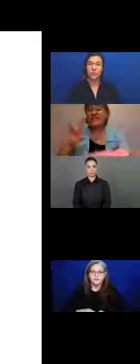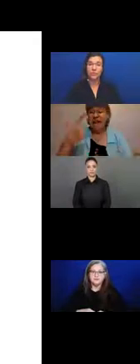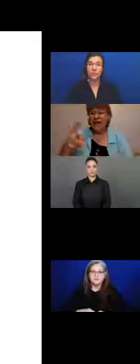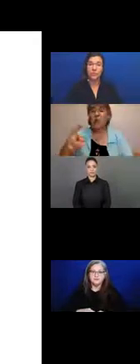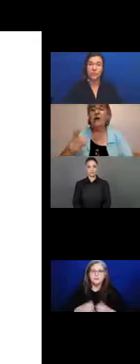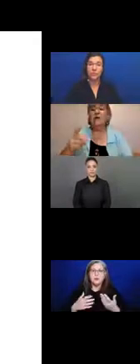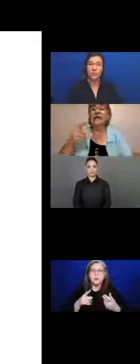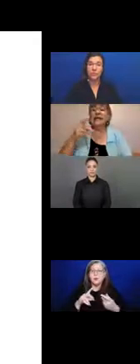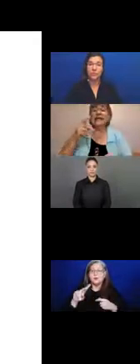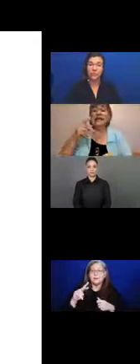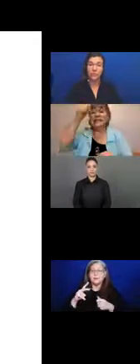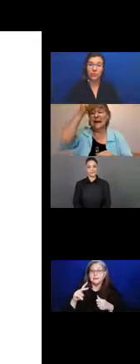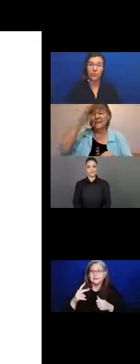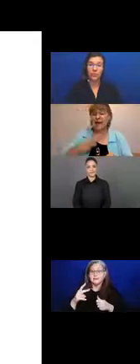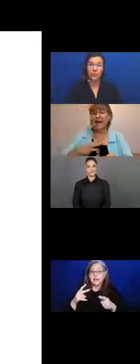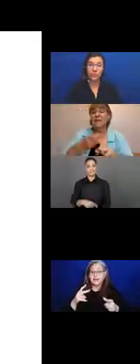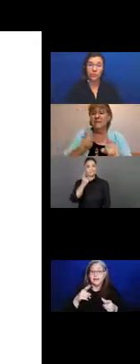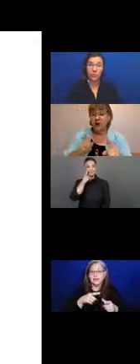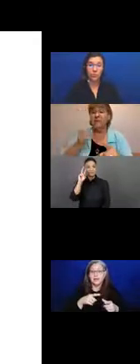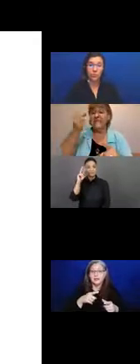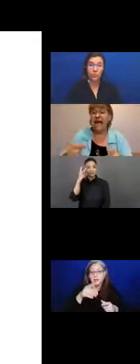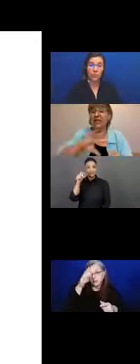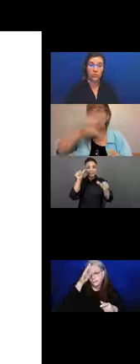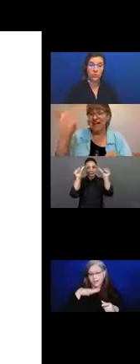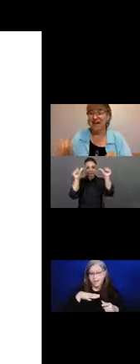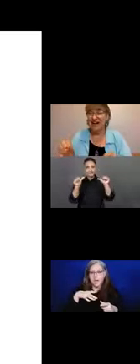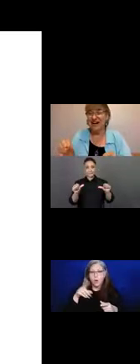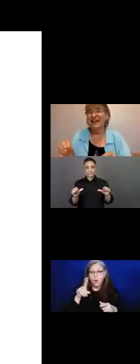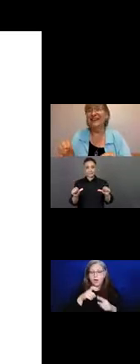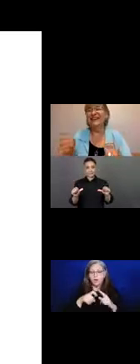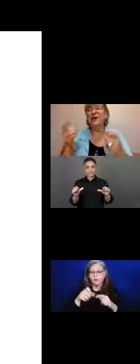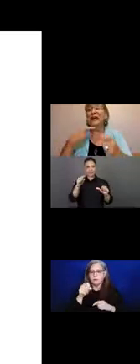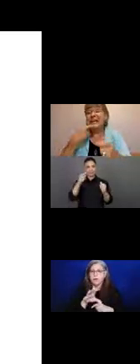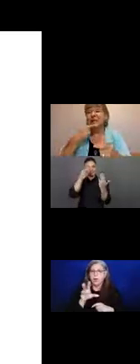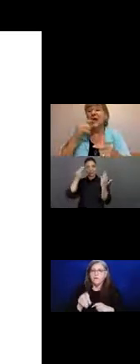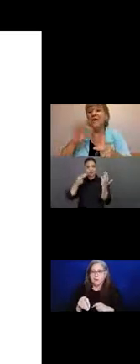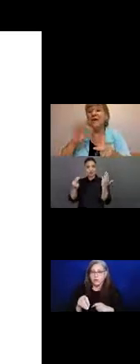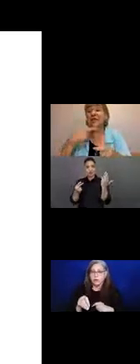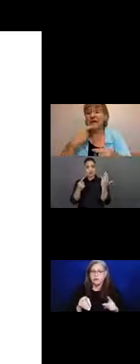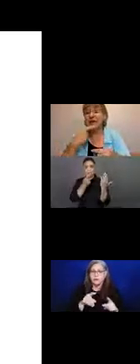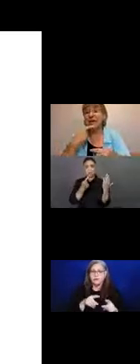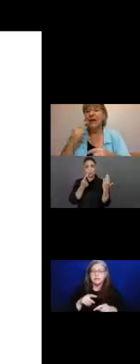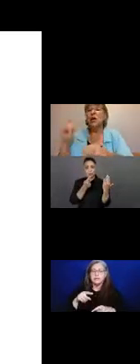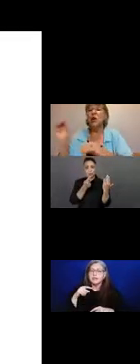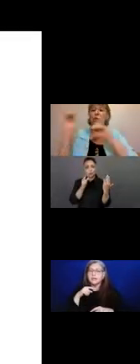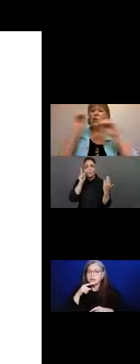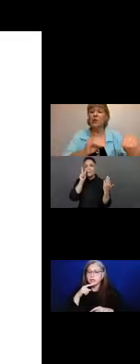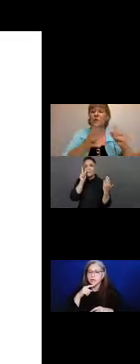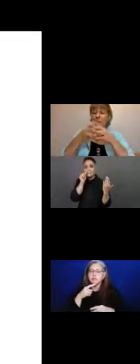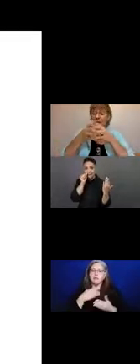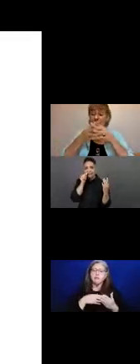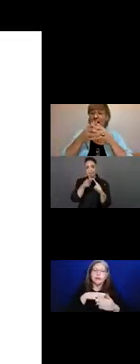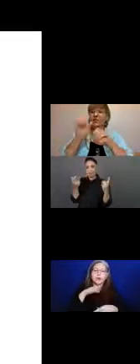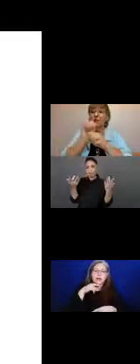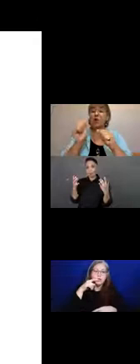the second one is a male from South Africa, hearing of hearing, who moved